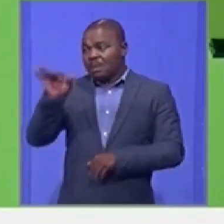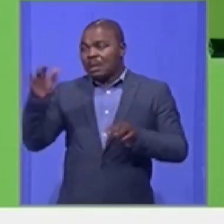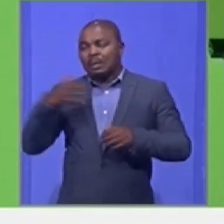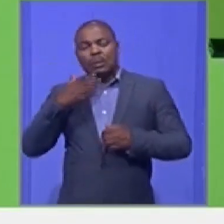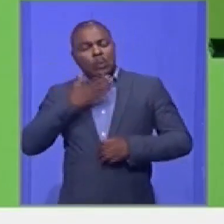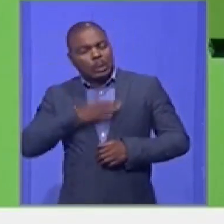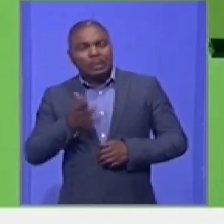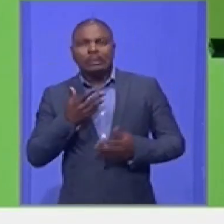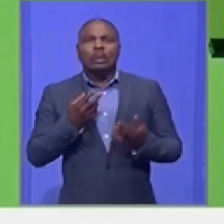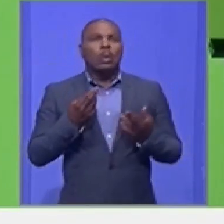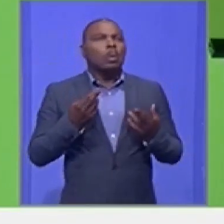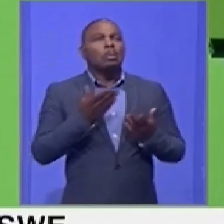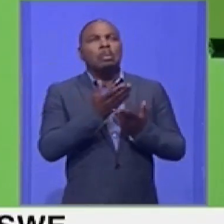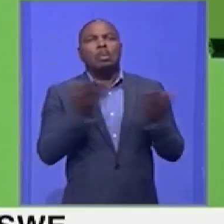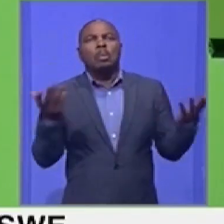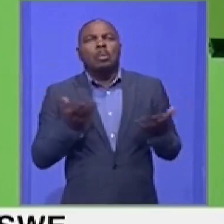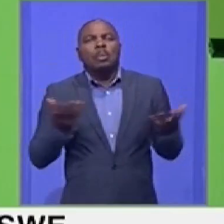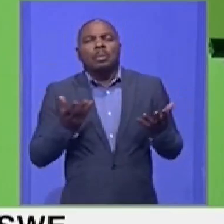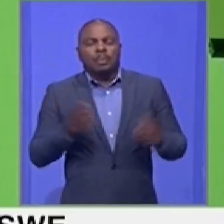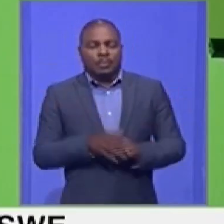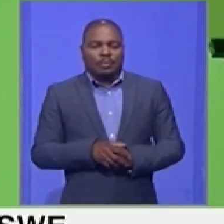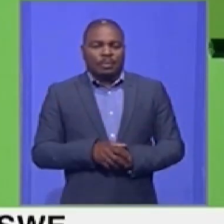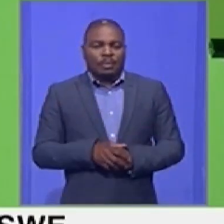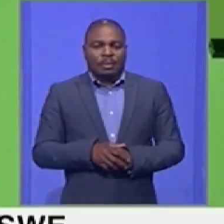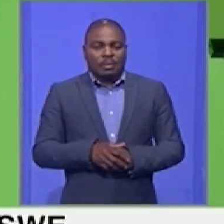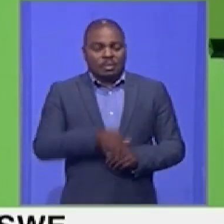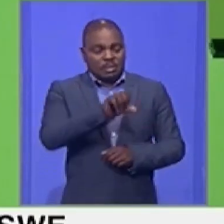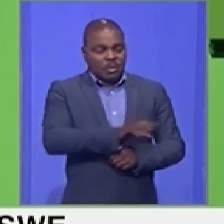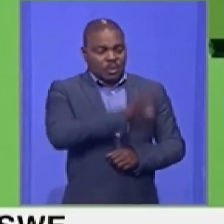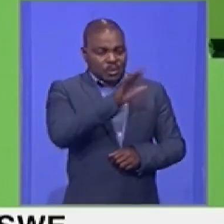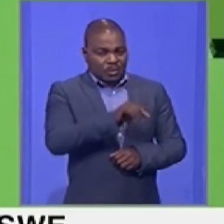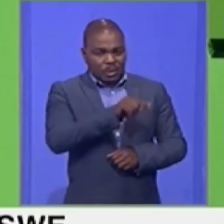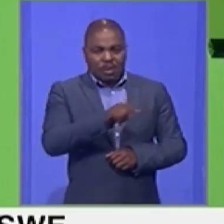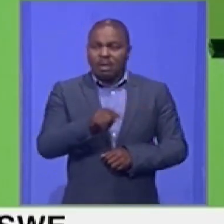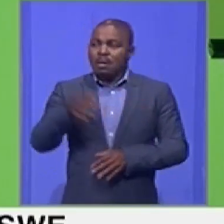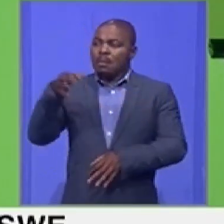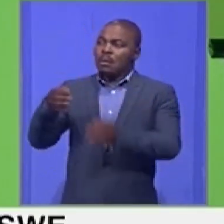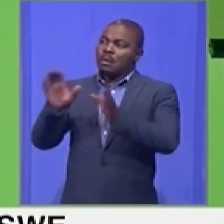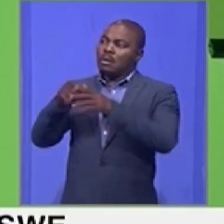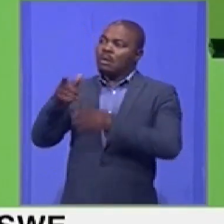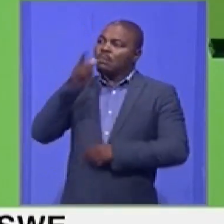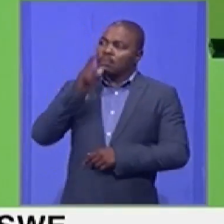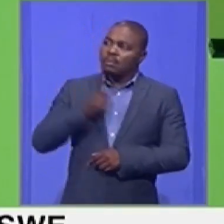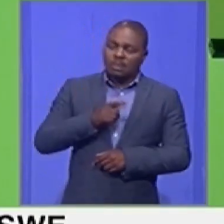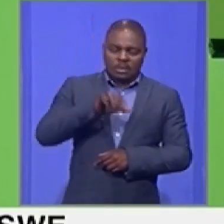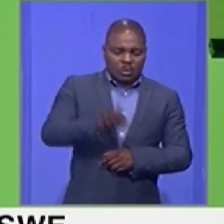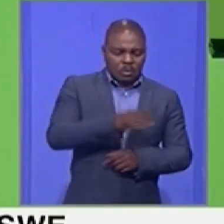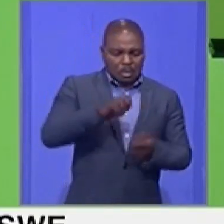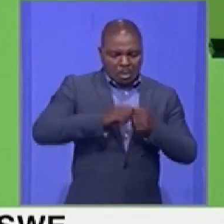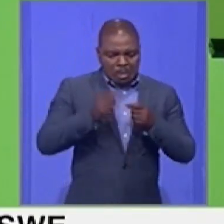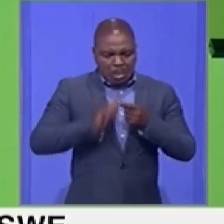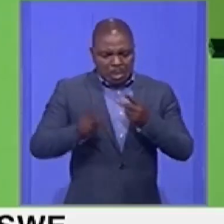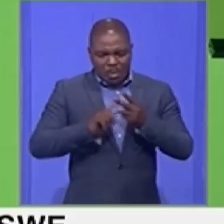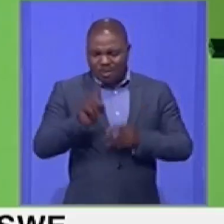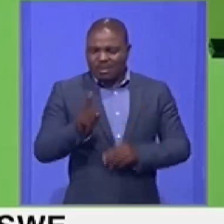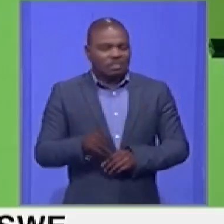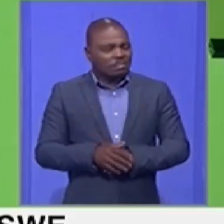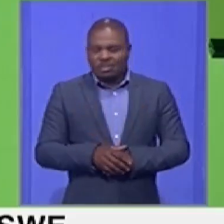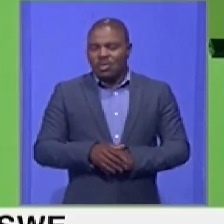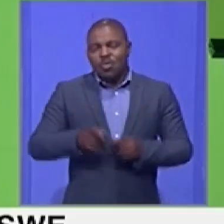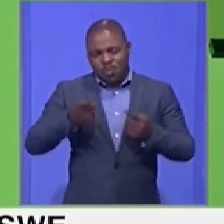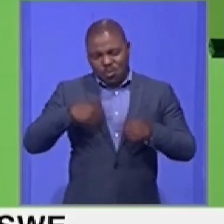South Africans, we do not need political parties to tell us what is wrong with our country. We all